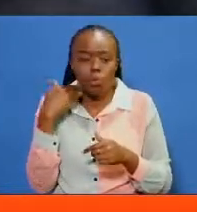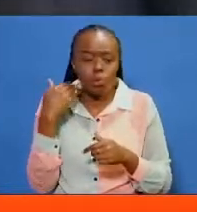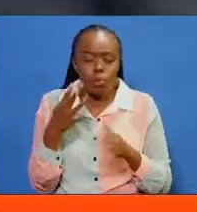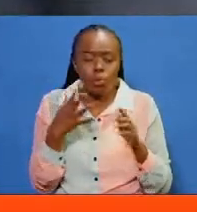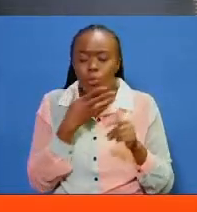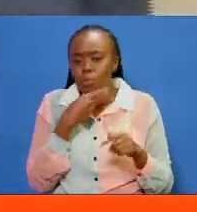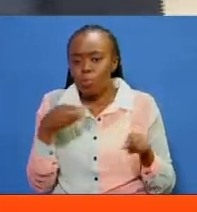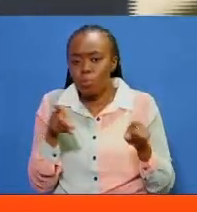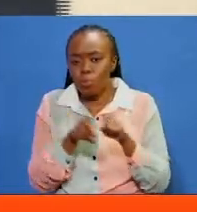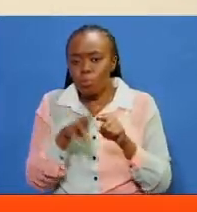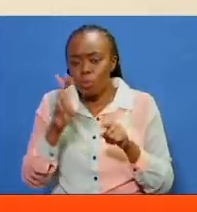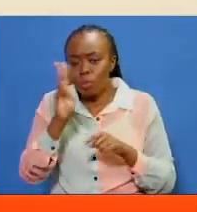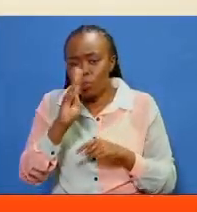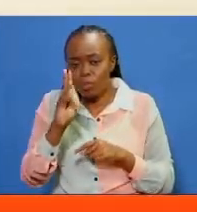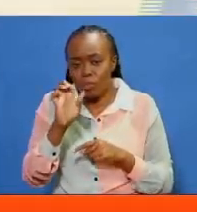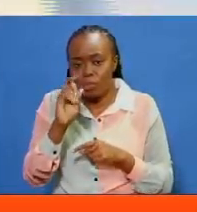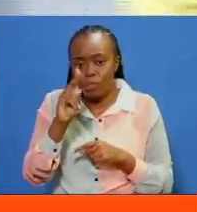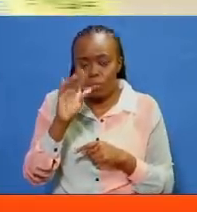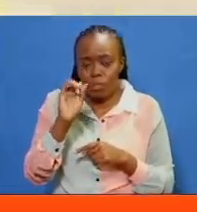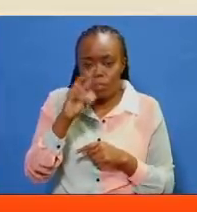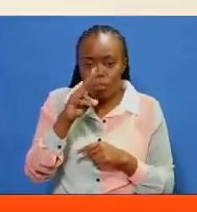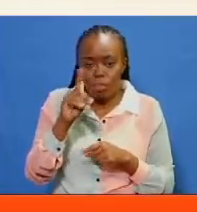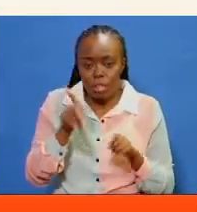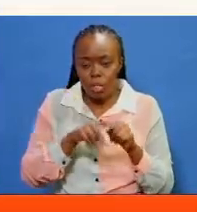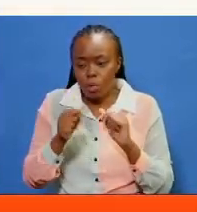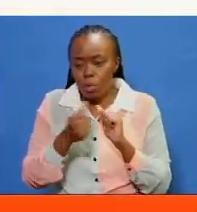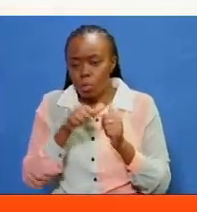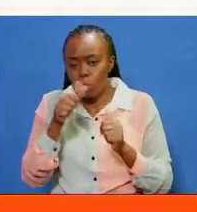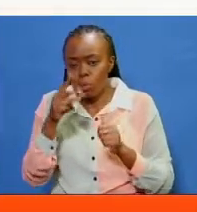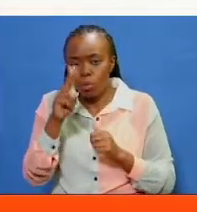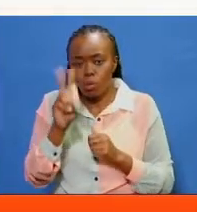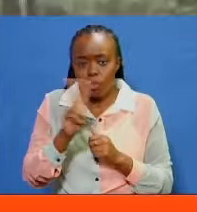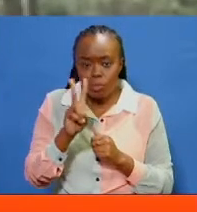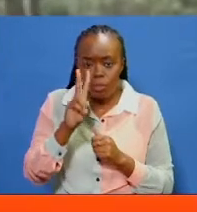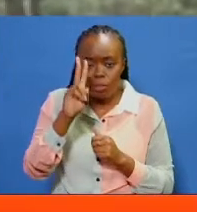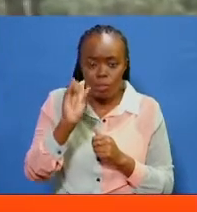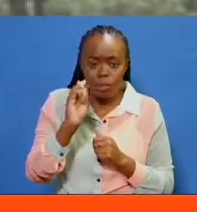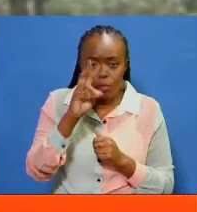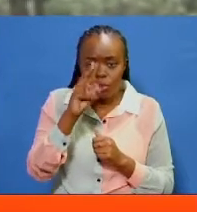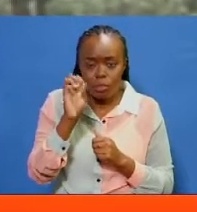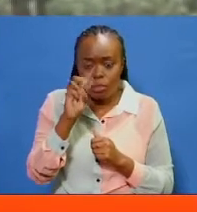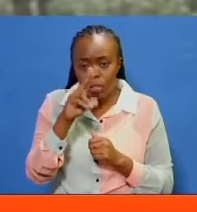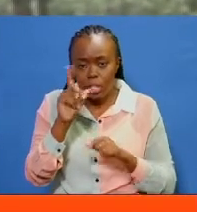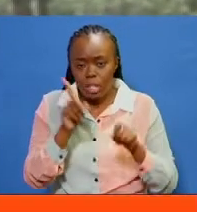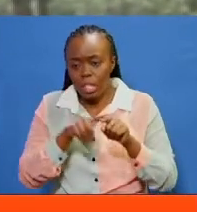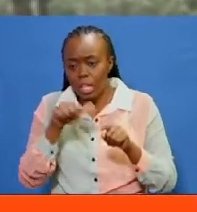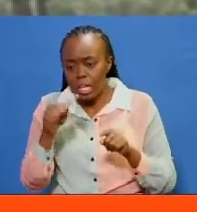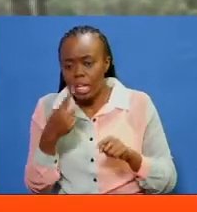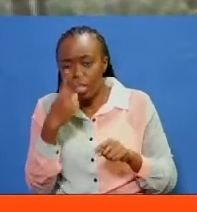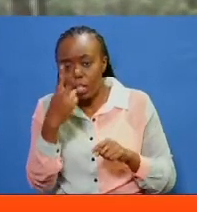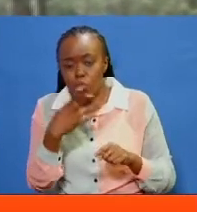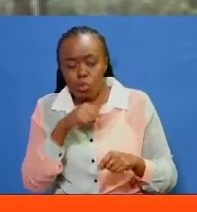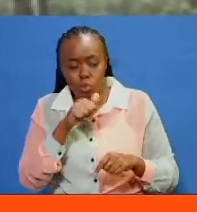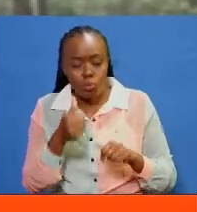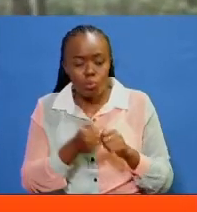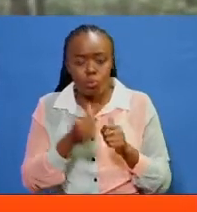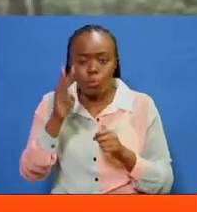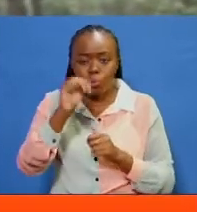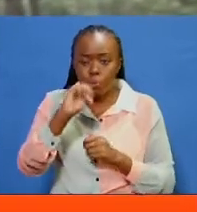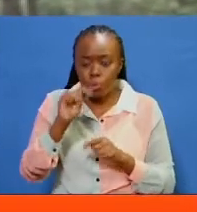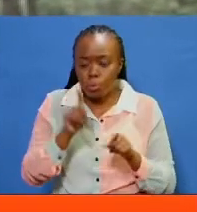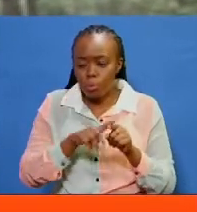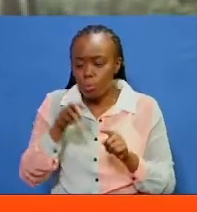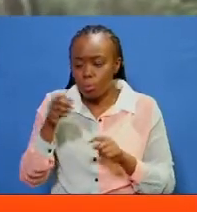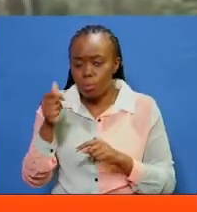brothers Frederick Mraithi and Victor Mwangi, alongside two others, Mike George and Nicholas